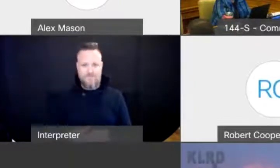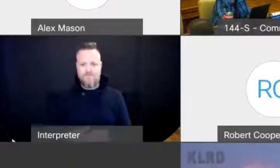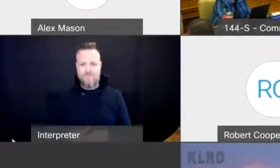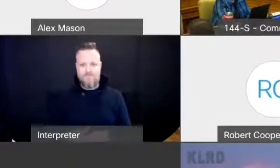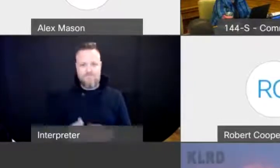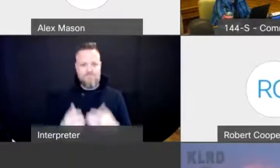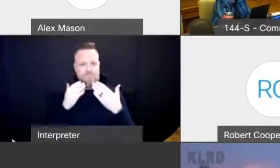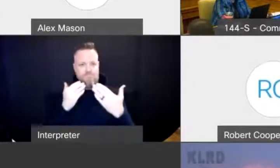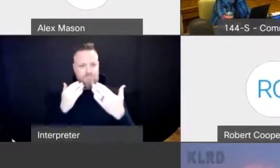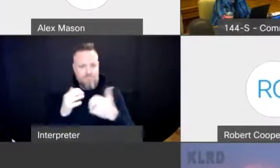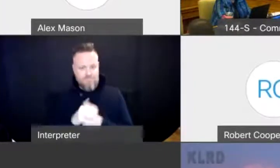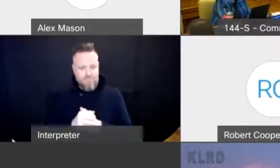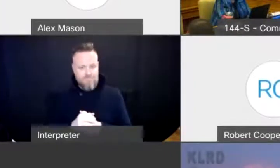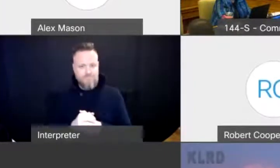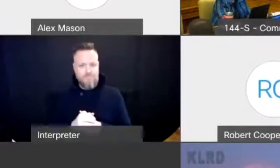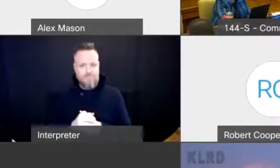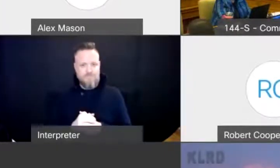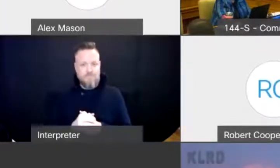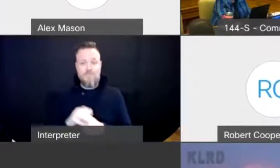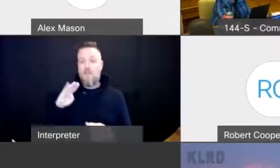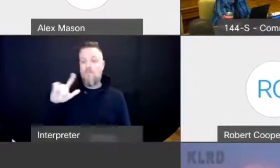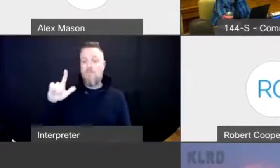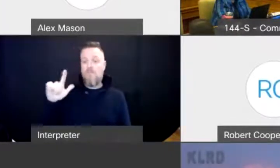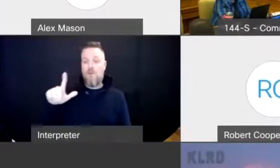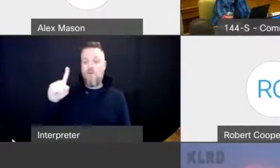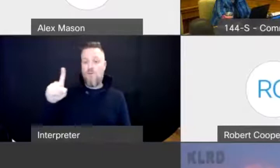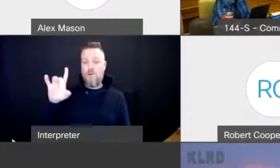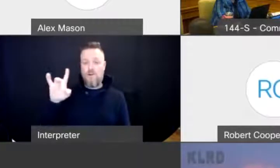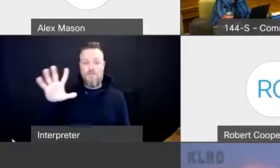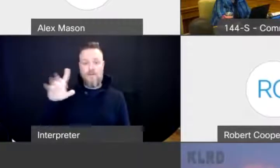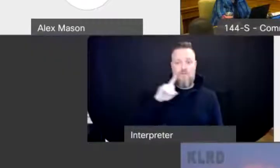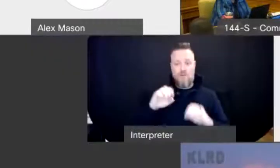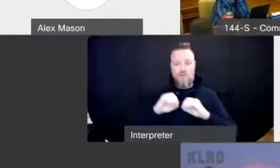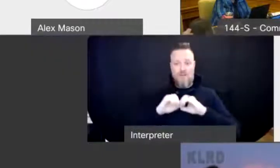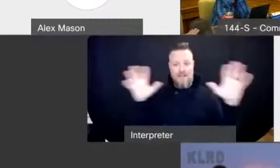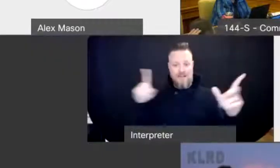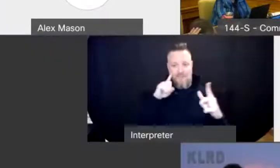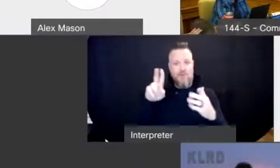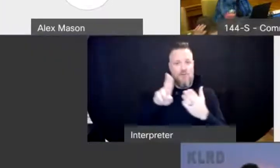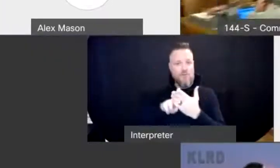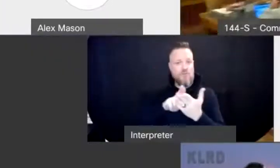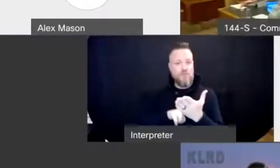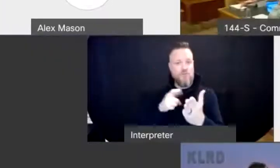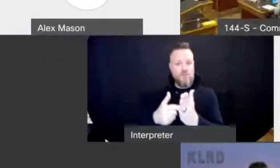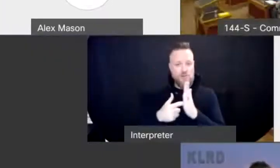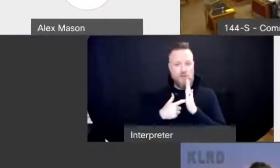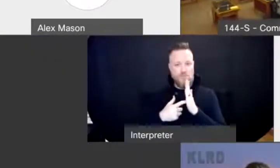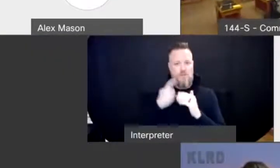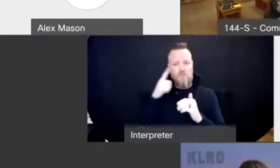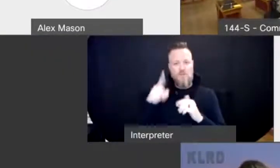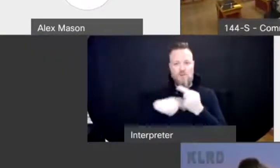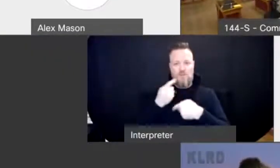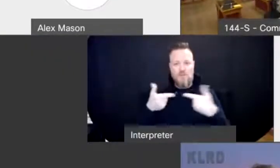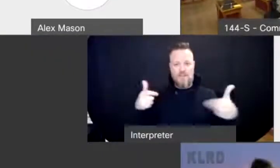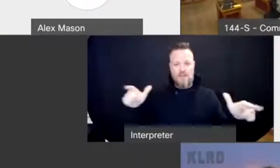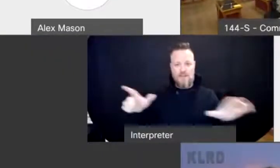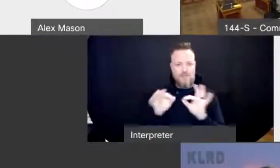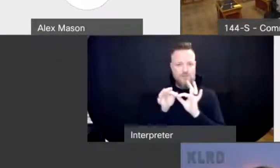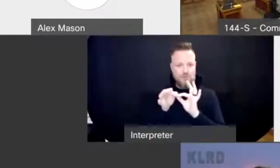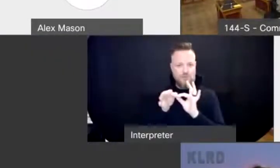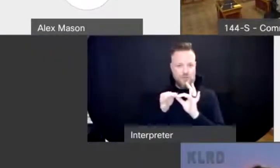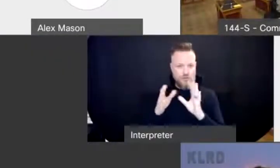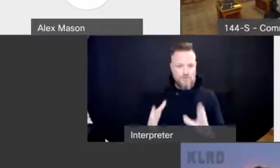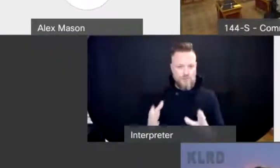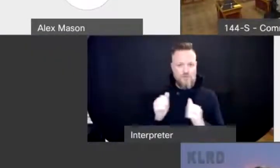Thank you, Madam Chair. Senate Bill 185 would clarify the registration requirements of sign language interpreters with